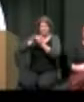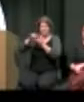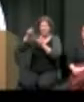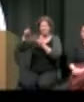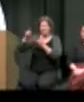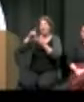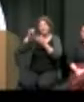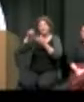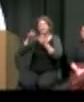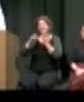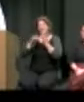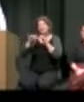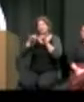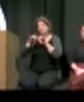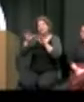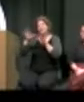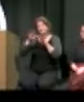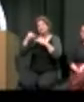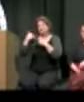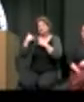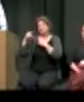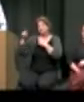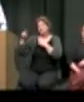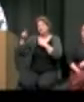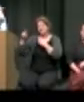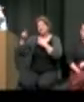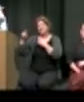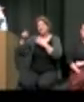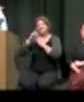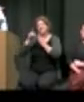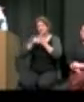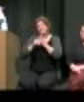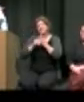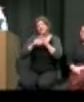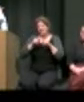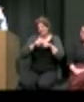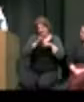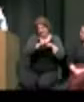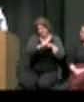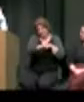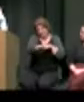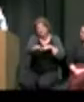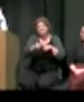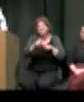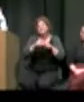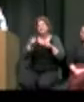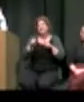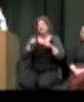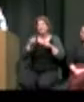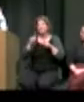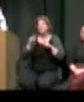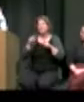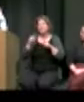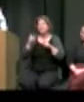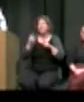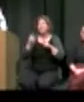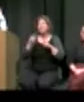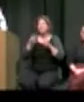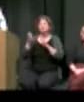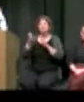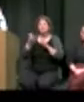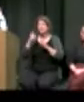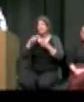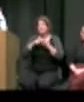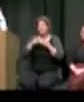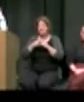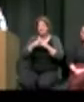our geotechnical engineering, who actually designed the abutments. So the only disturbance we did